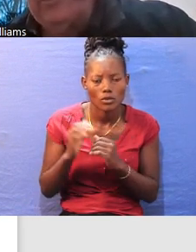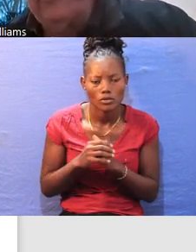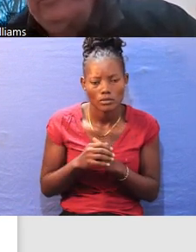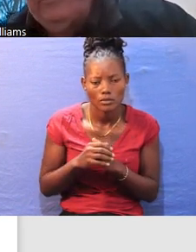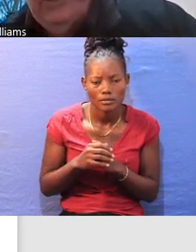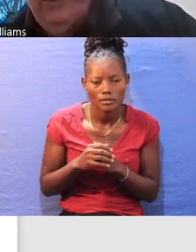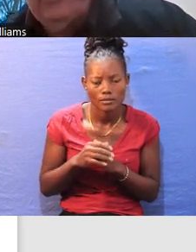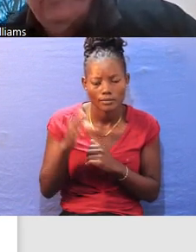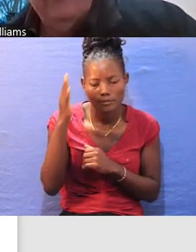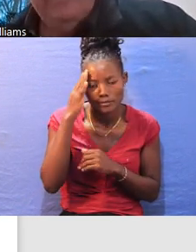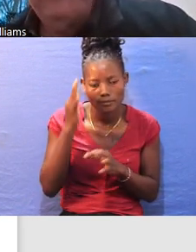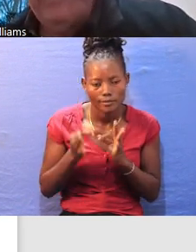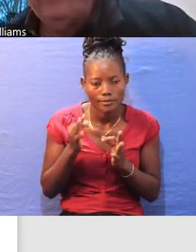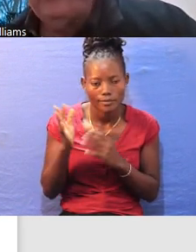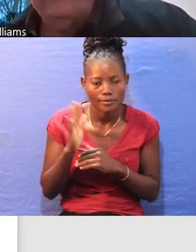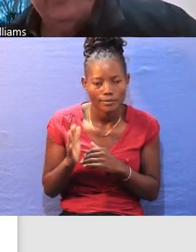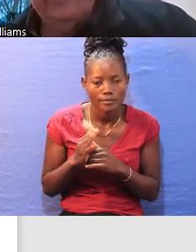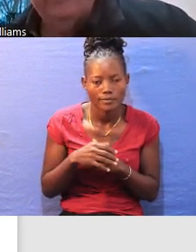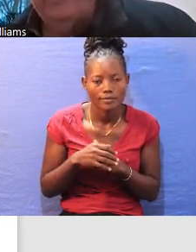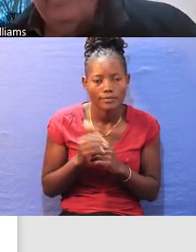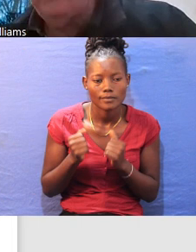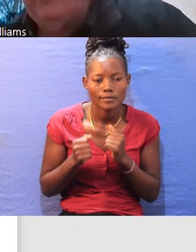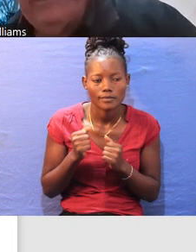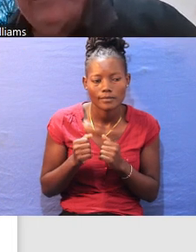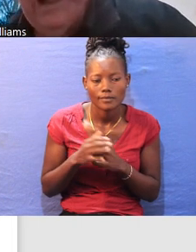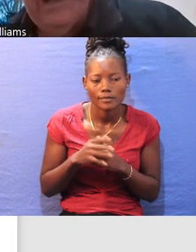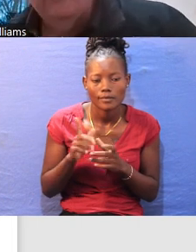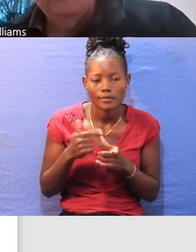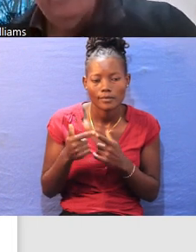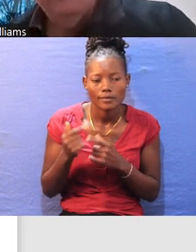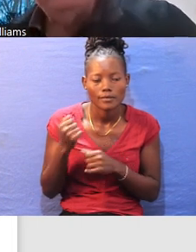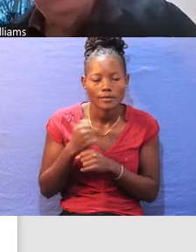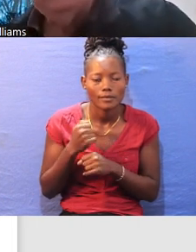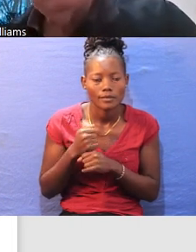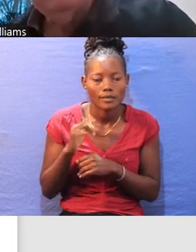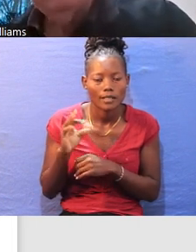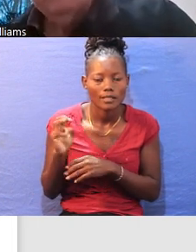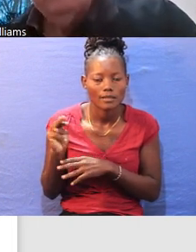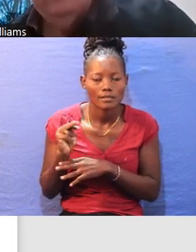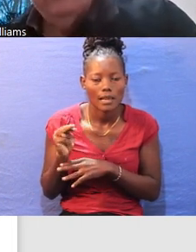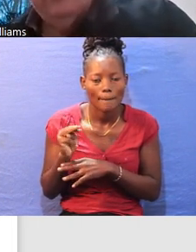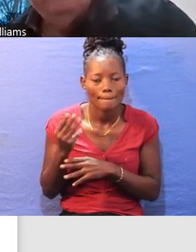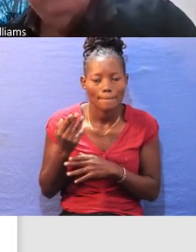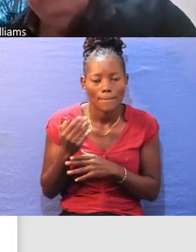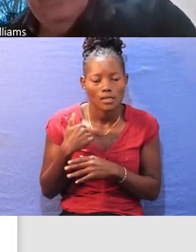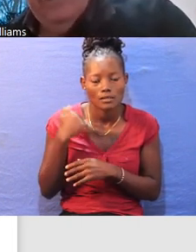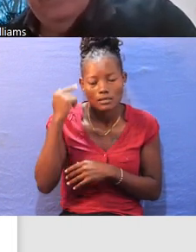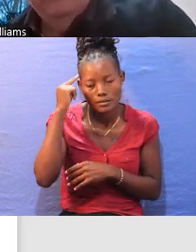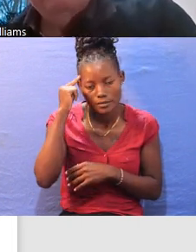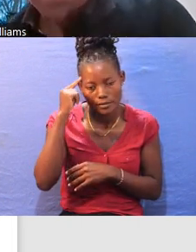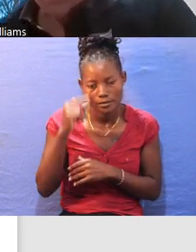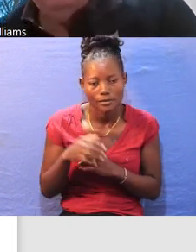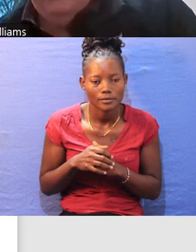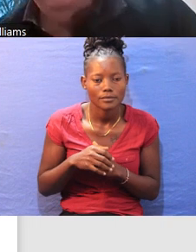never run over 10 yards, what would be the advantage of doing a 30-meter fly? I think that a 30-meter